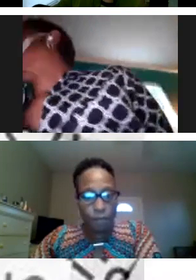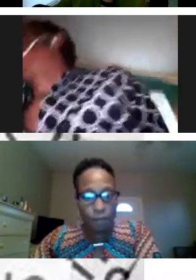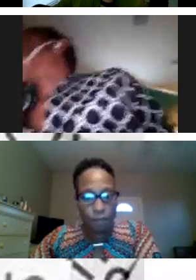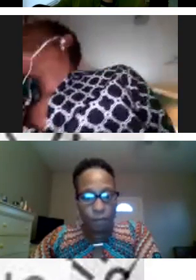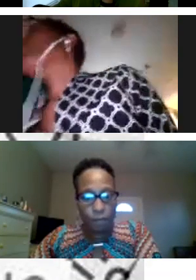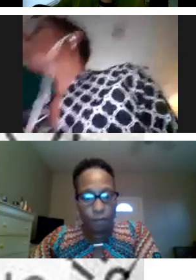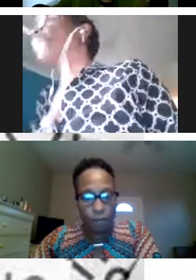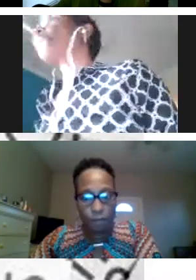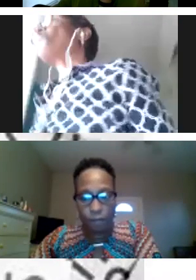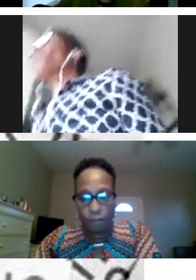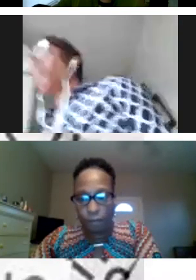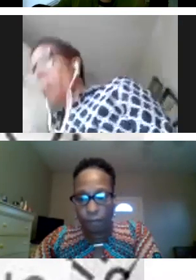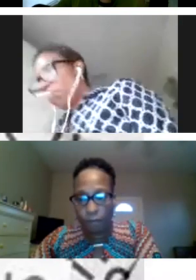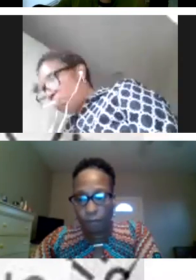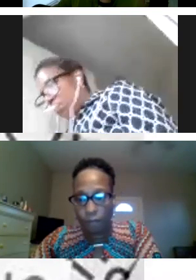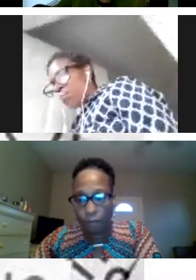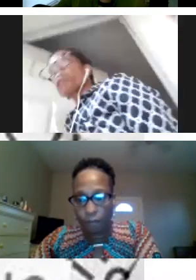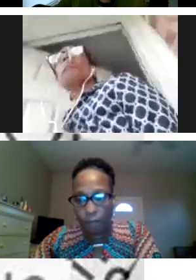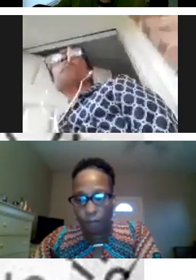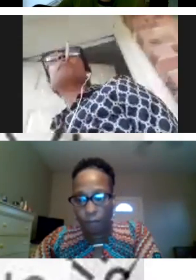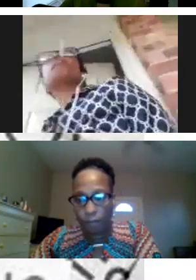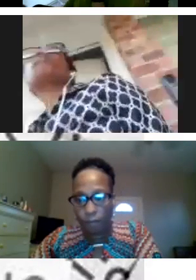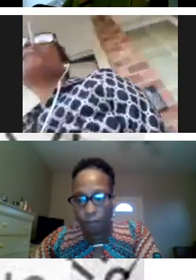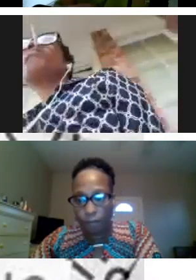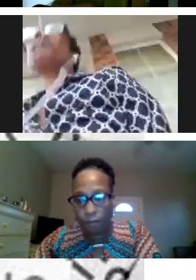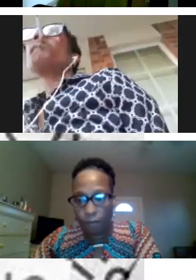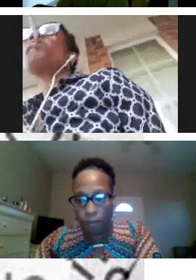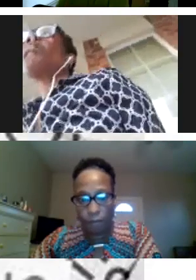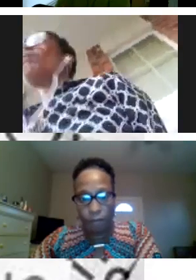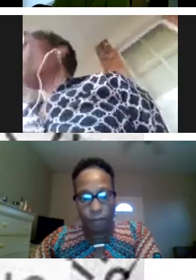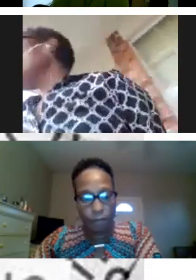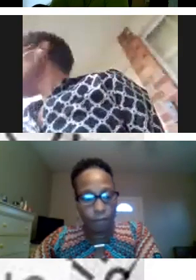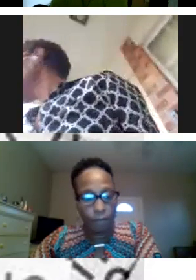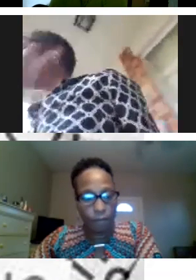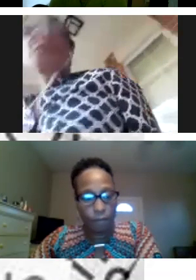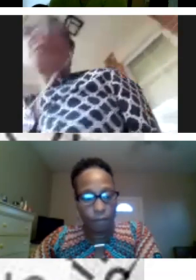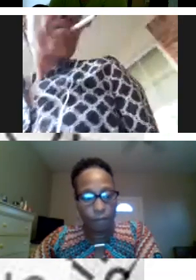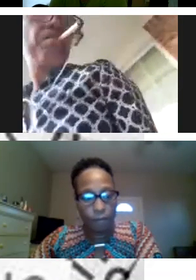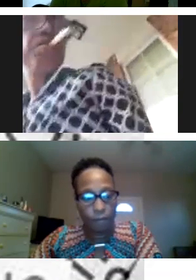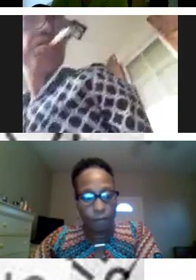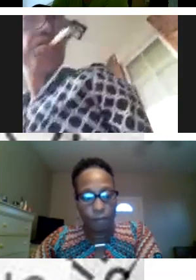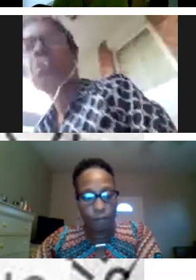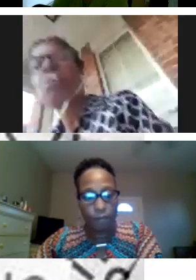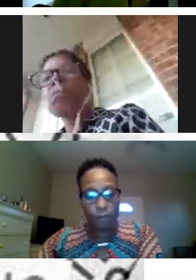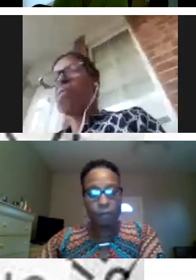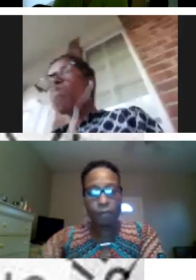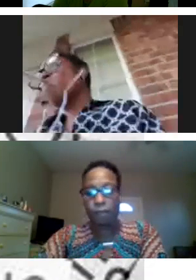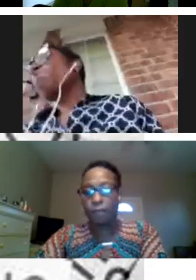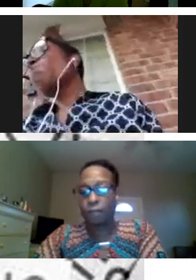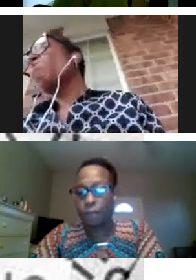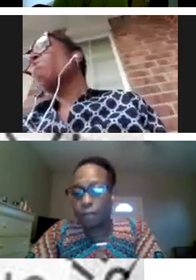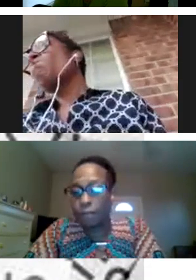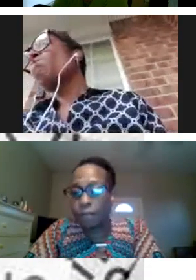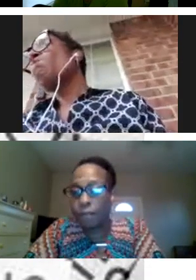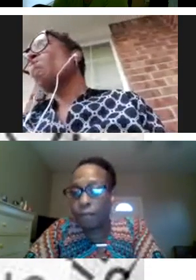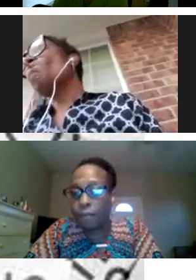Cheryl, you should be able to ask your question now if you'd like to, or if you want, just had a point, a tip or trick that you wanted to share. Yeah, I was just